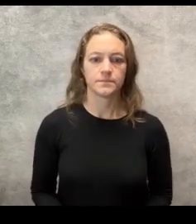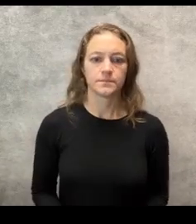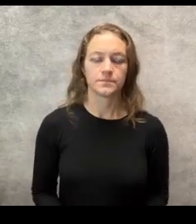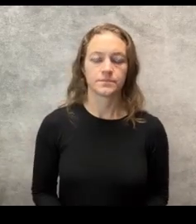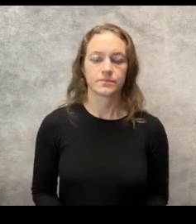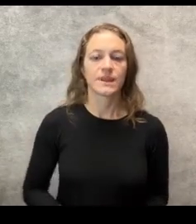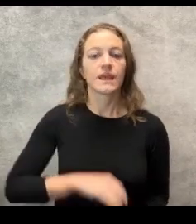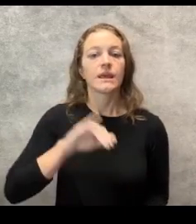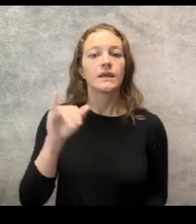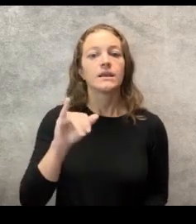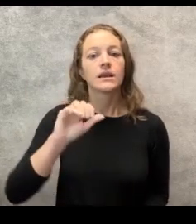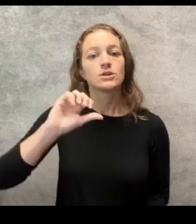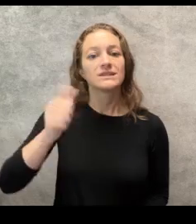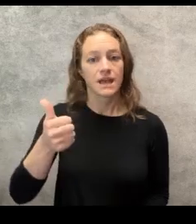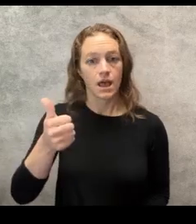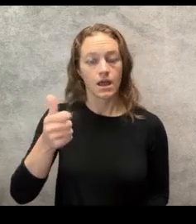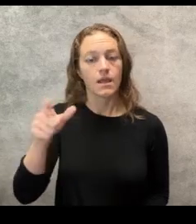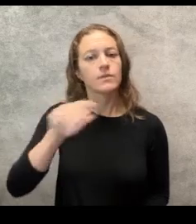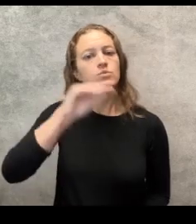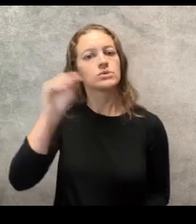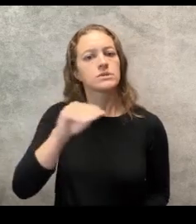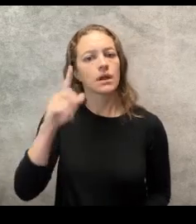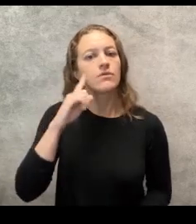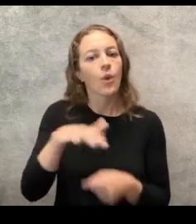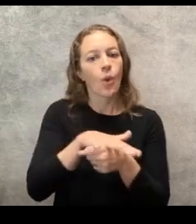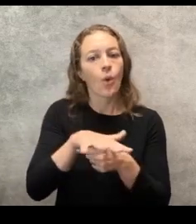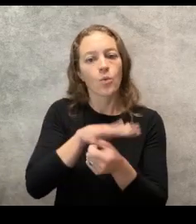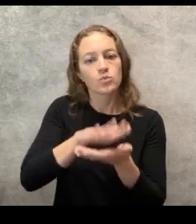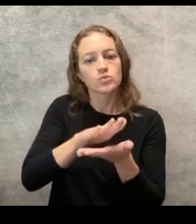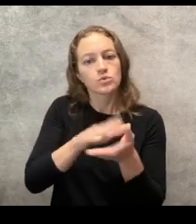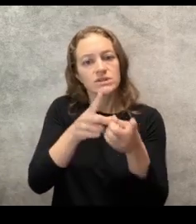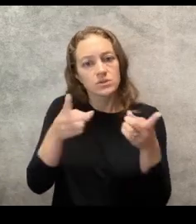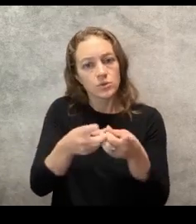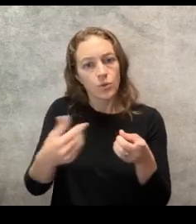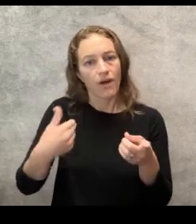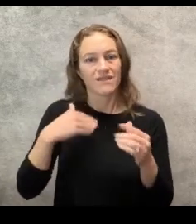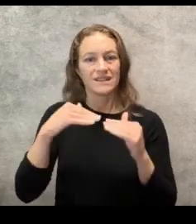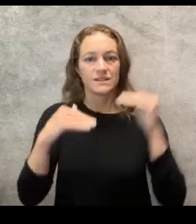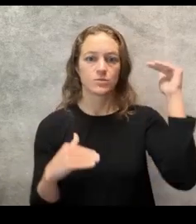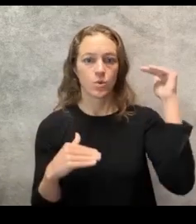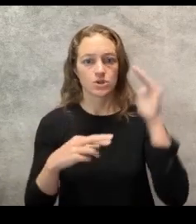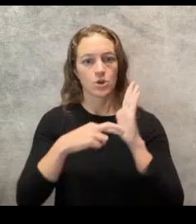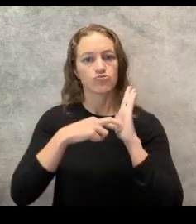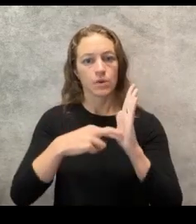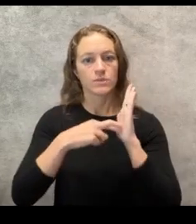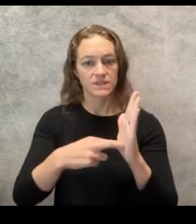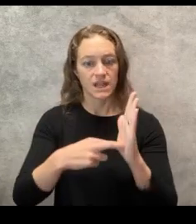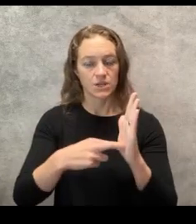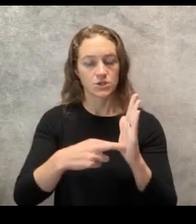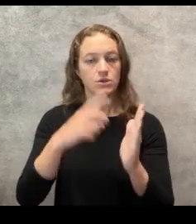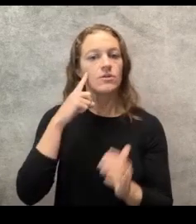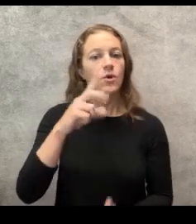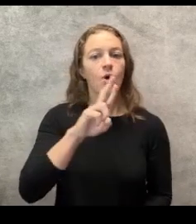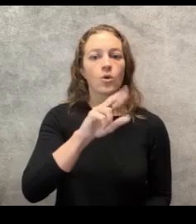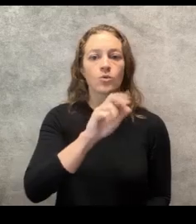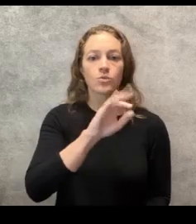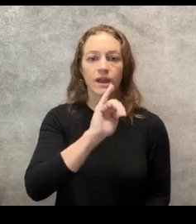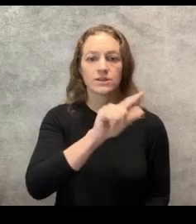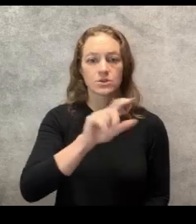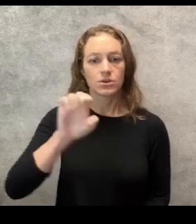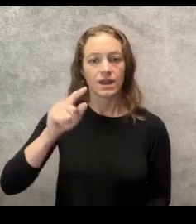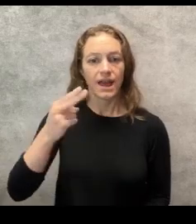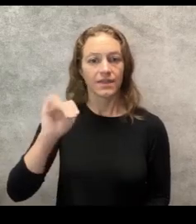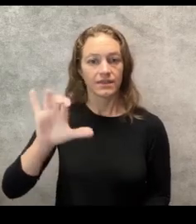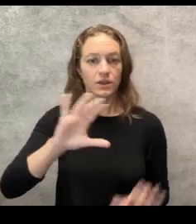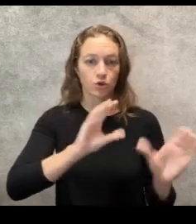Indicator 10 is the percentage of local school districts with a disproportionate representation of racial and ethnic groups in a